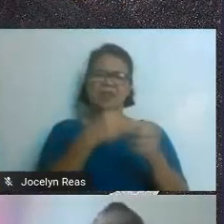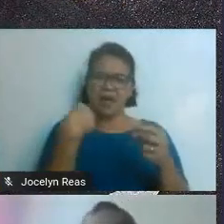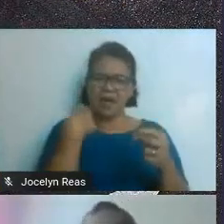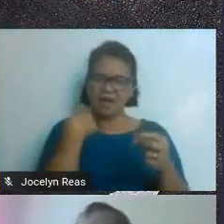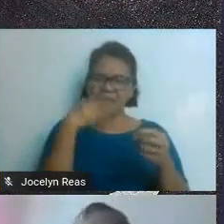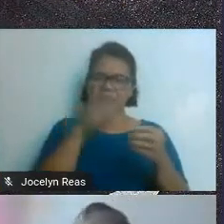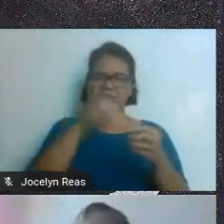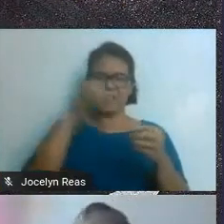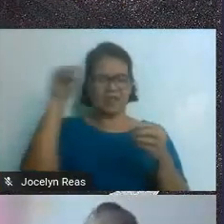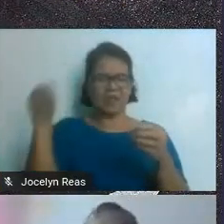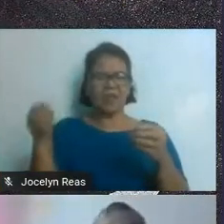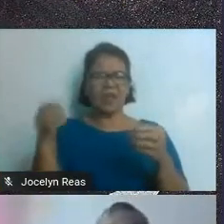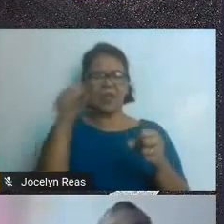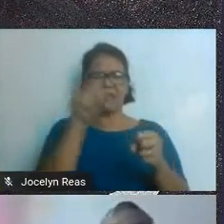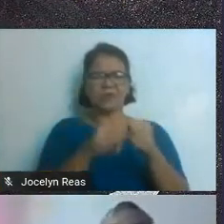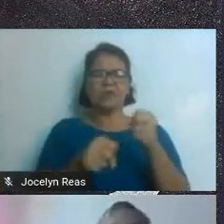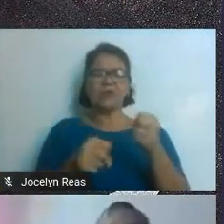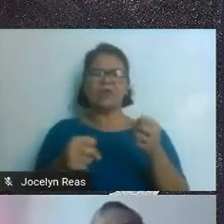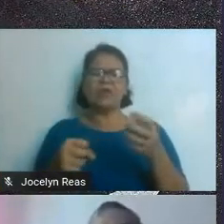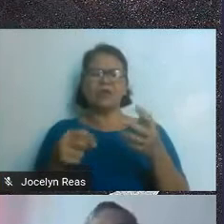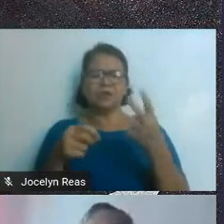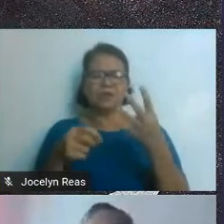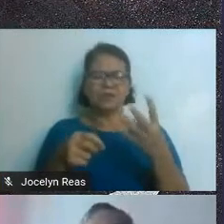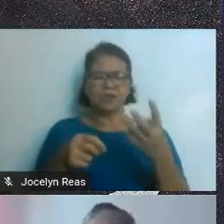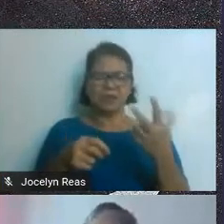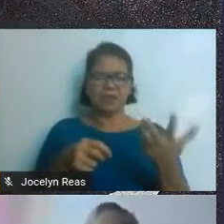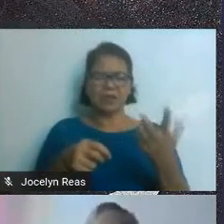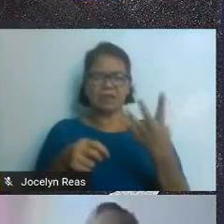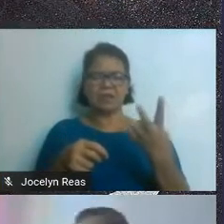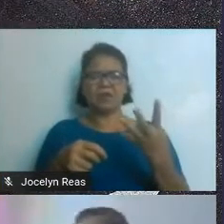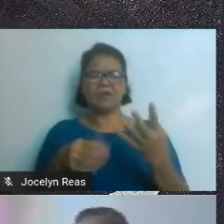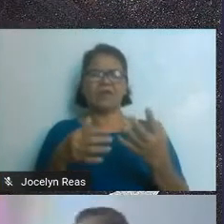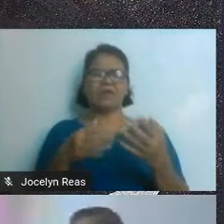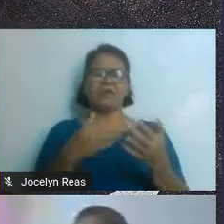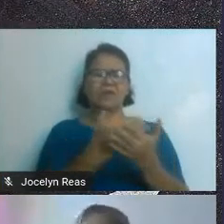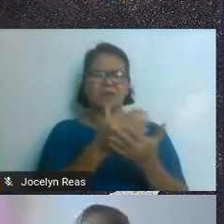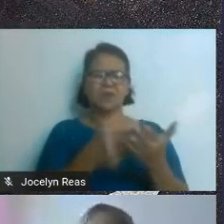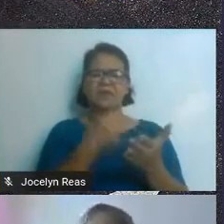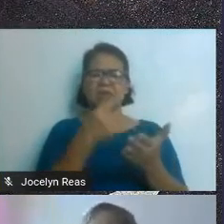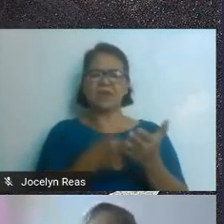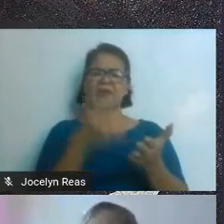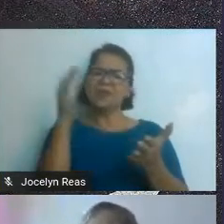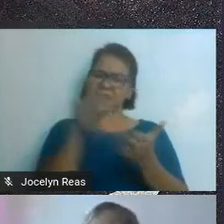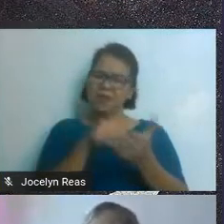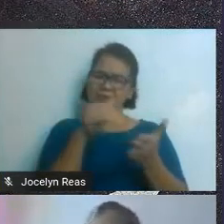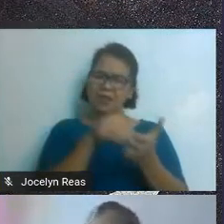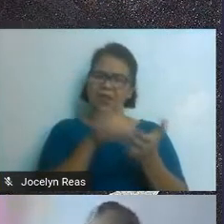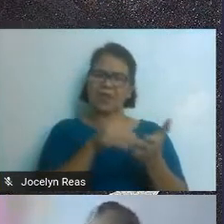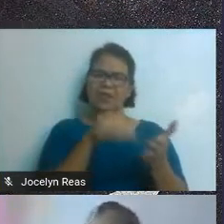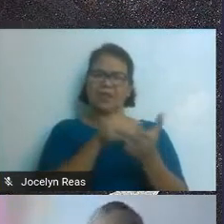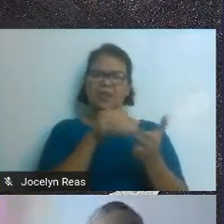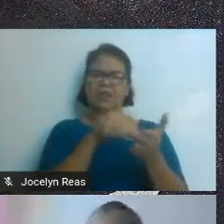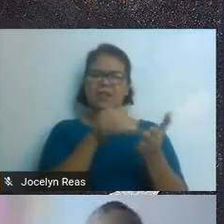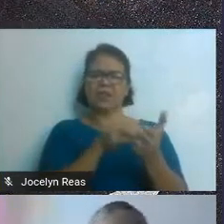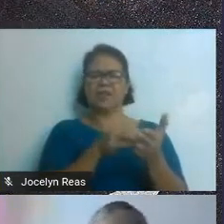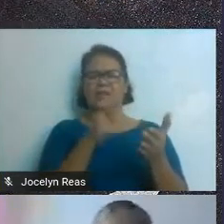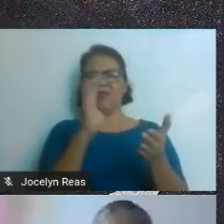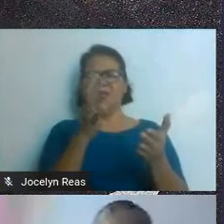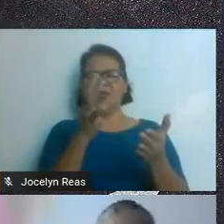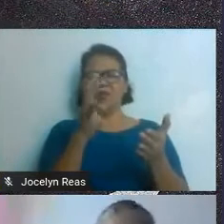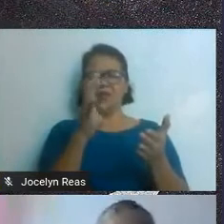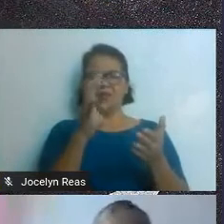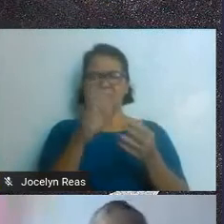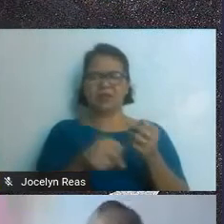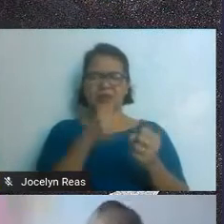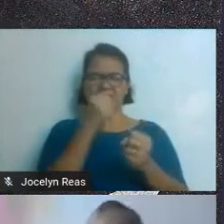are recurring, paulit-ulit. They are subsumed in another learning competence. So yung apat na situations na yan told us we